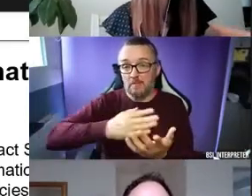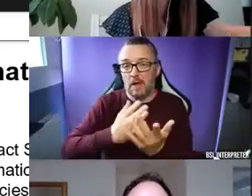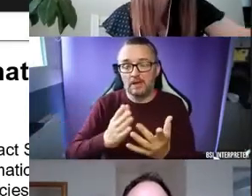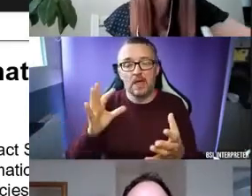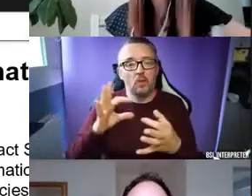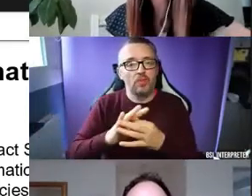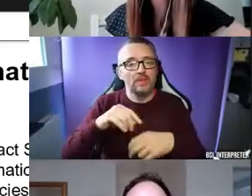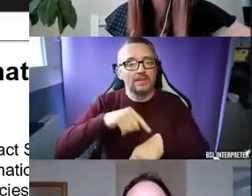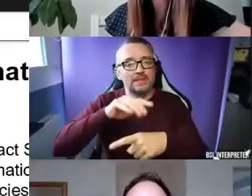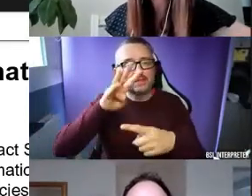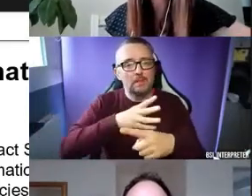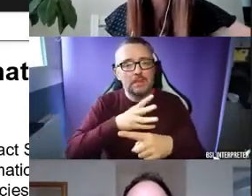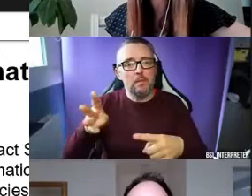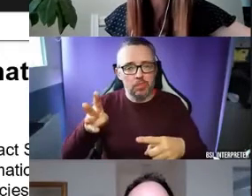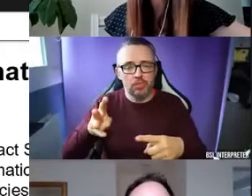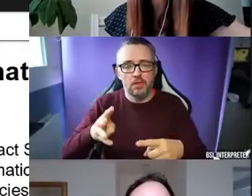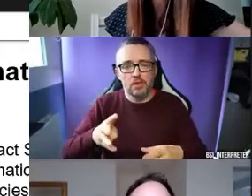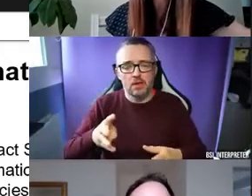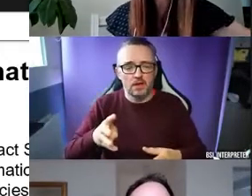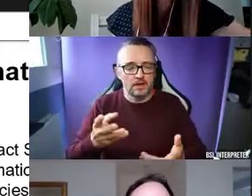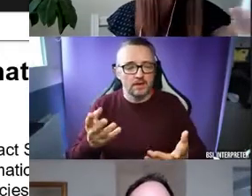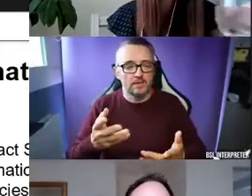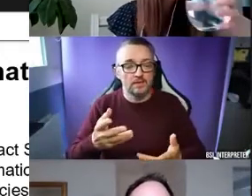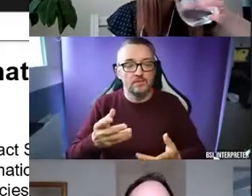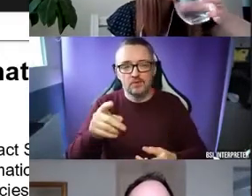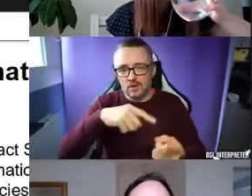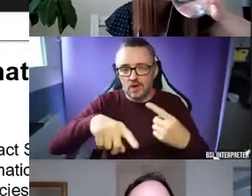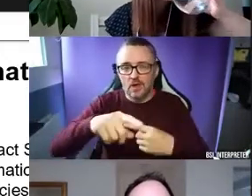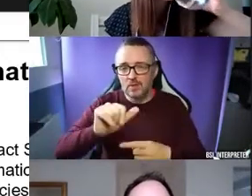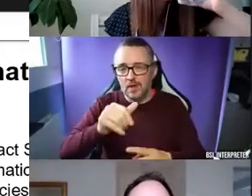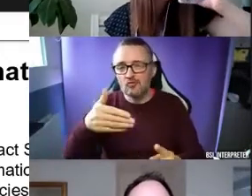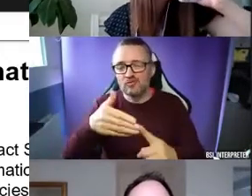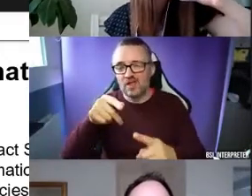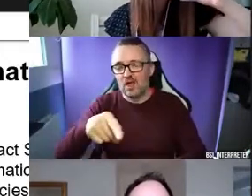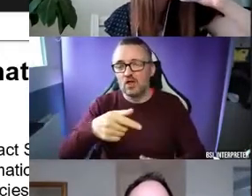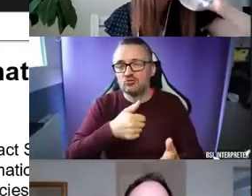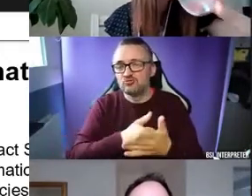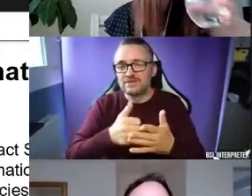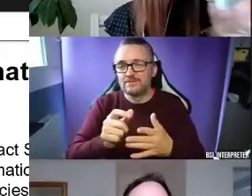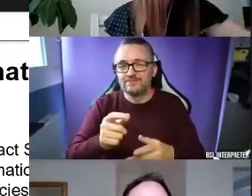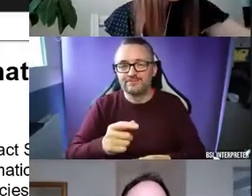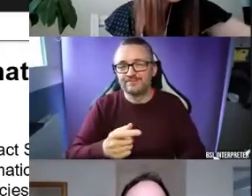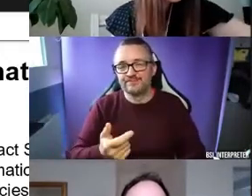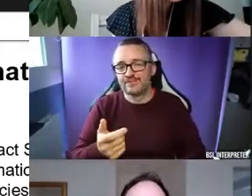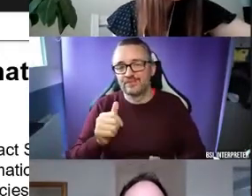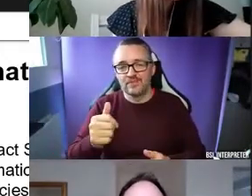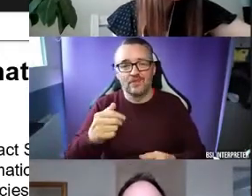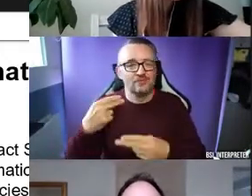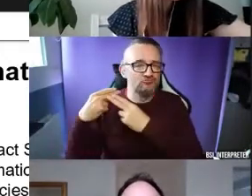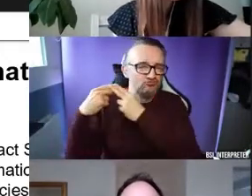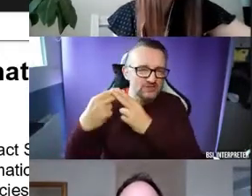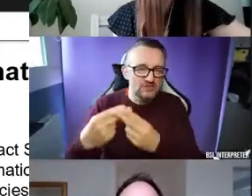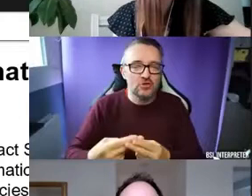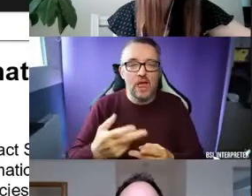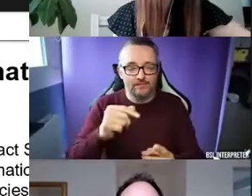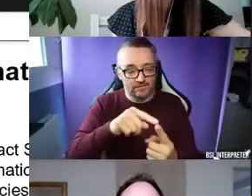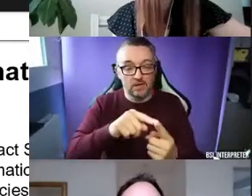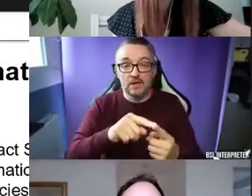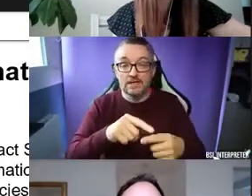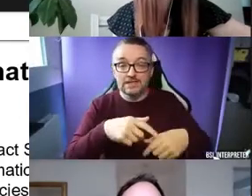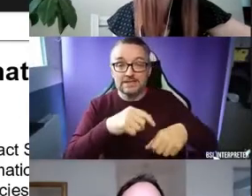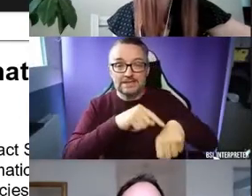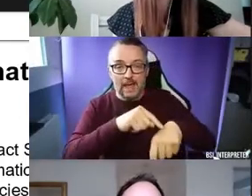So this is what people might recognize as a more traditional timetable, a list of stopping places, a list of